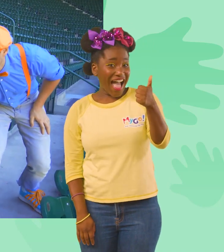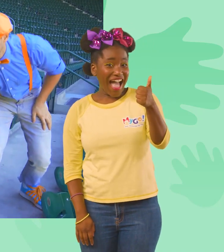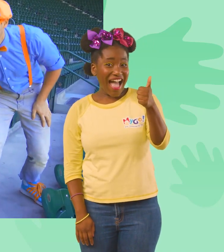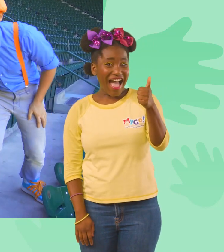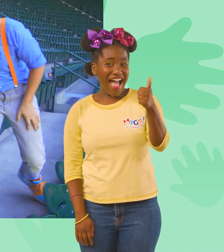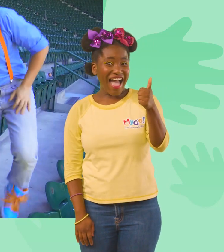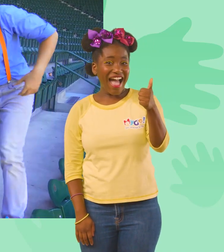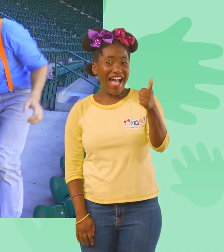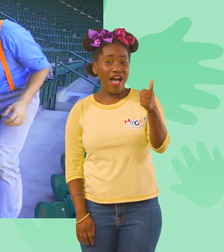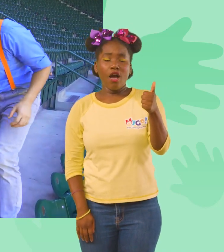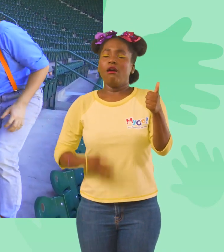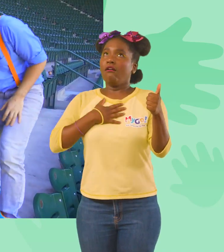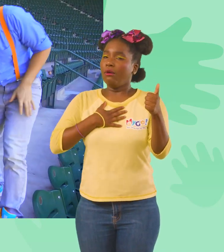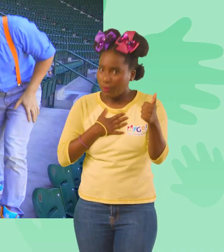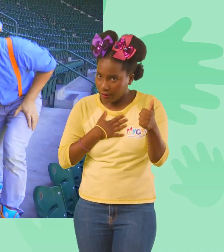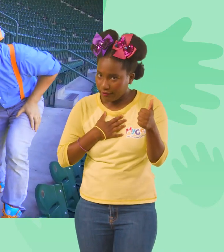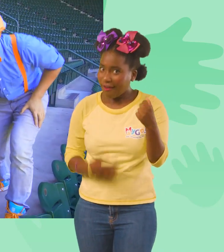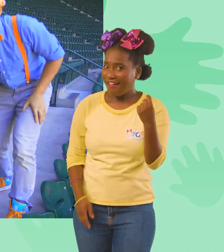1, 2, 3, 4, 5, 6, 7, 8, 9, 10.